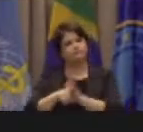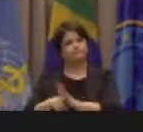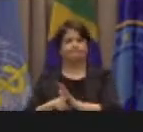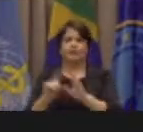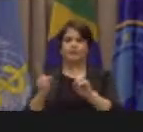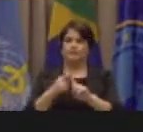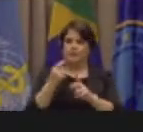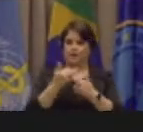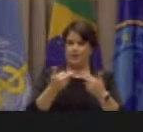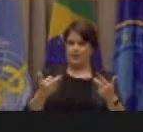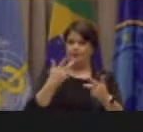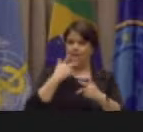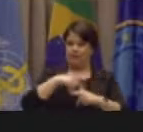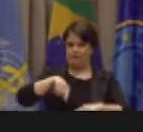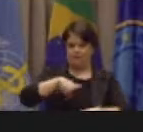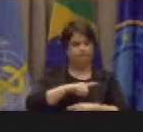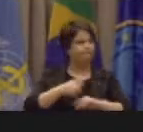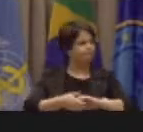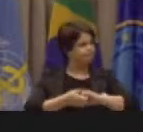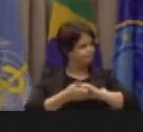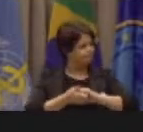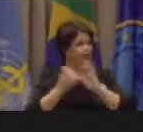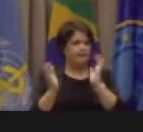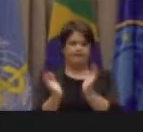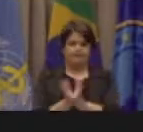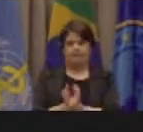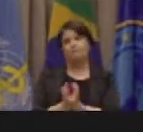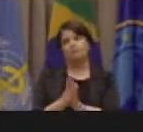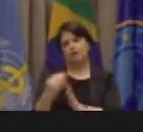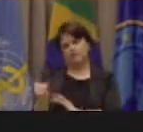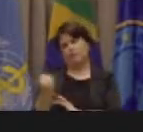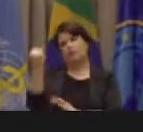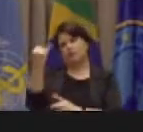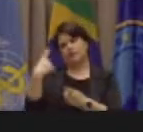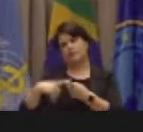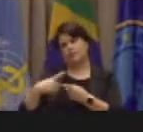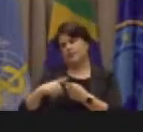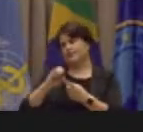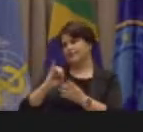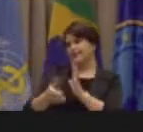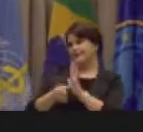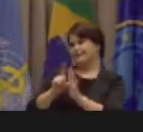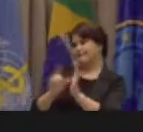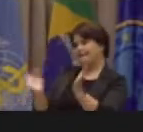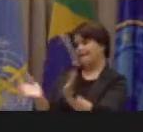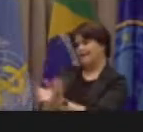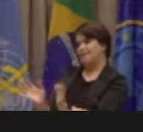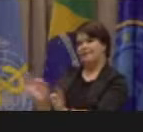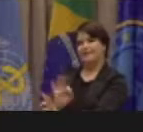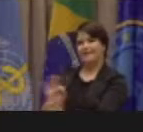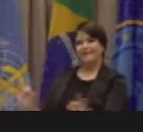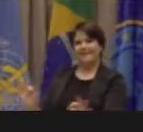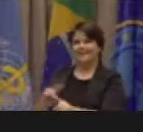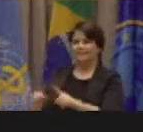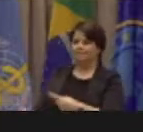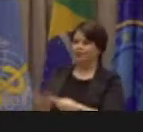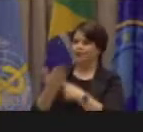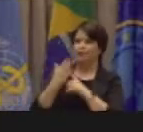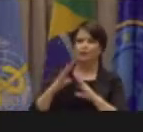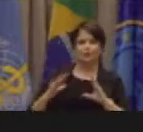first of all, I'd like to invite the team. This is fundamental. Nothing would be possible without the team